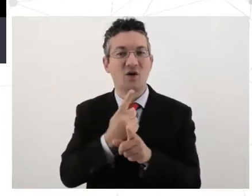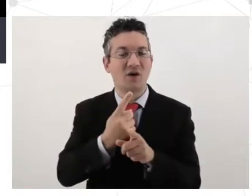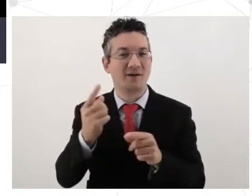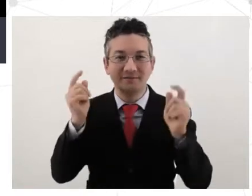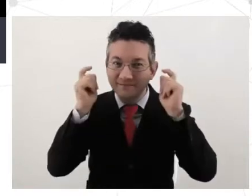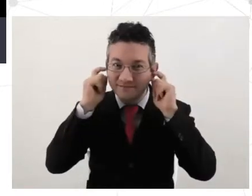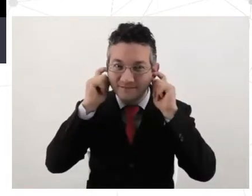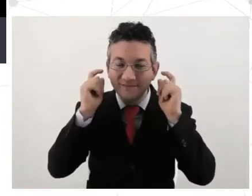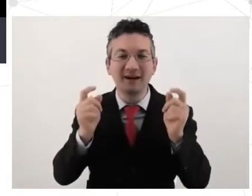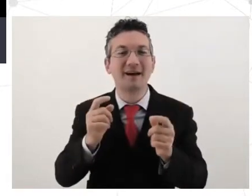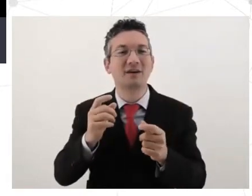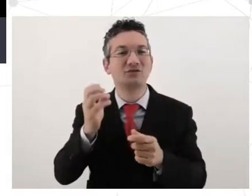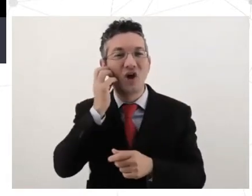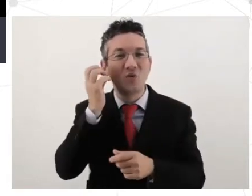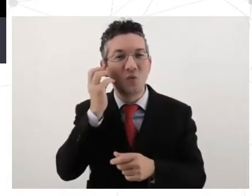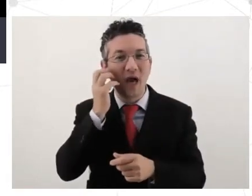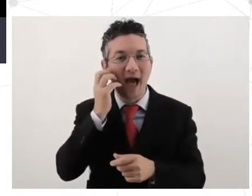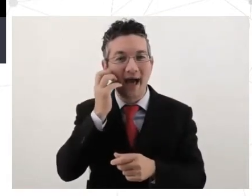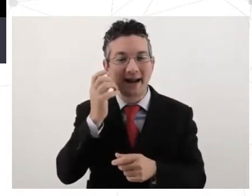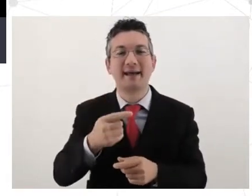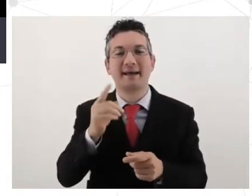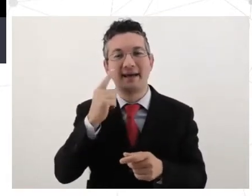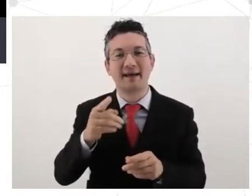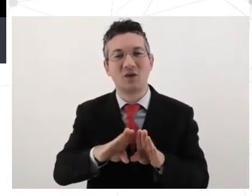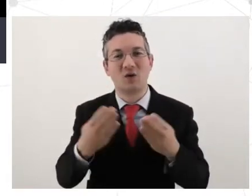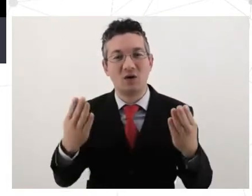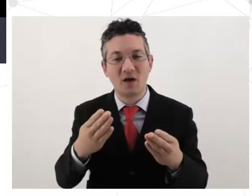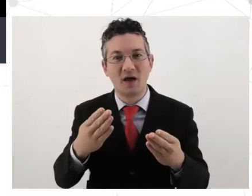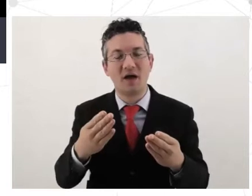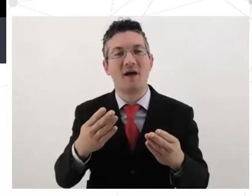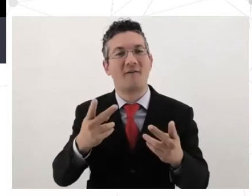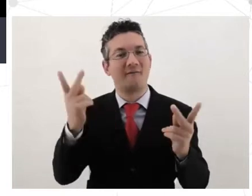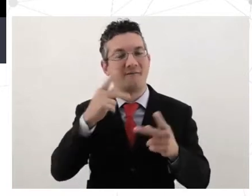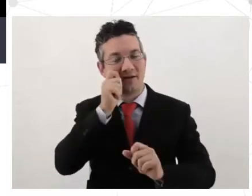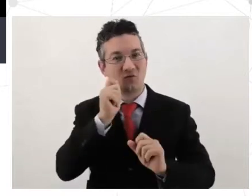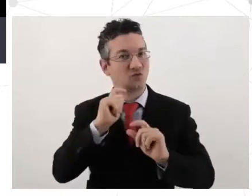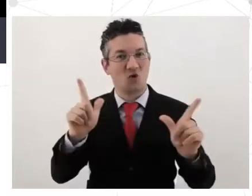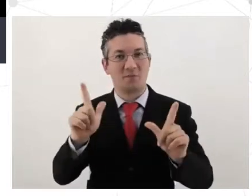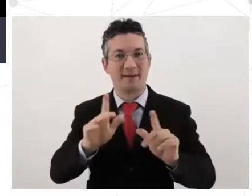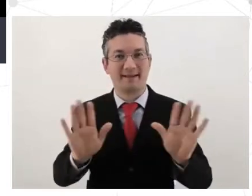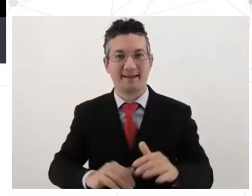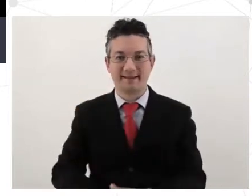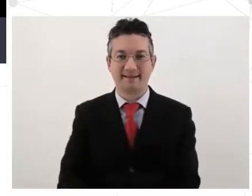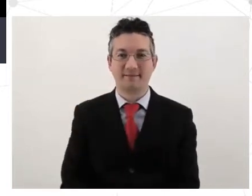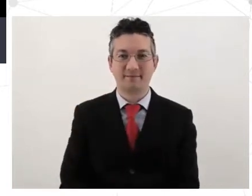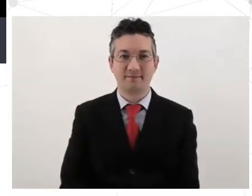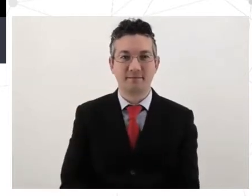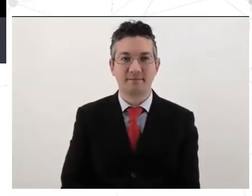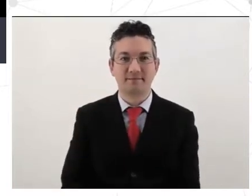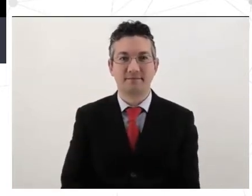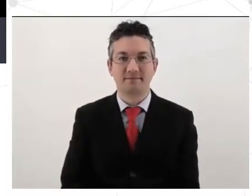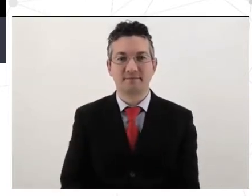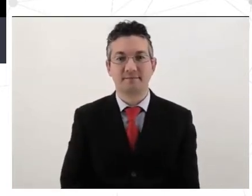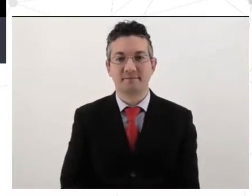So let's go. Facing north along 101st Avenue South. So Emily, where should we go? I heard there's a place called Local Burger nearby. Would you